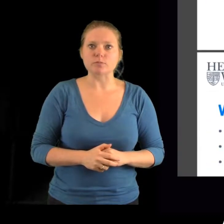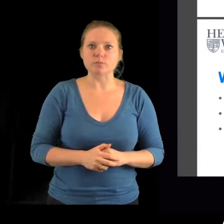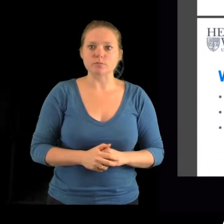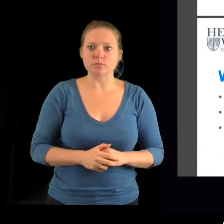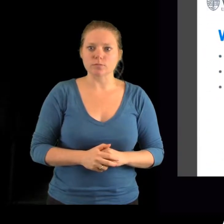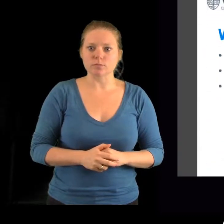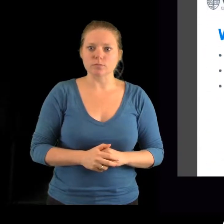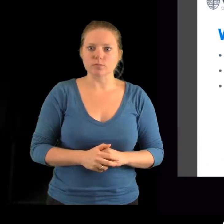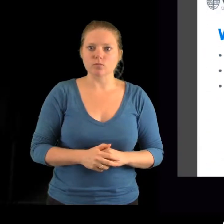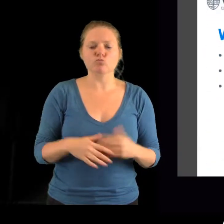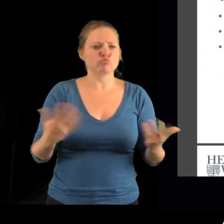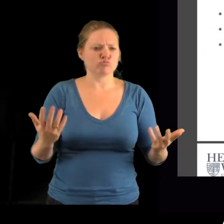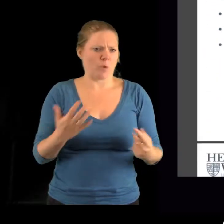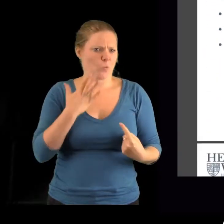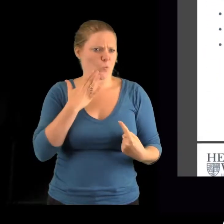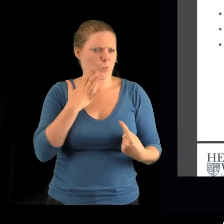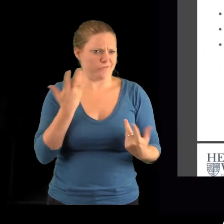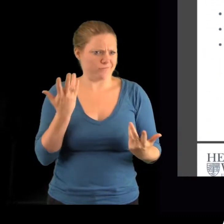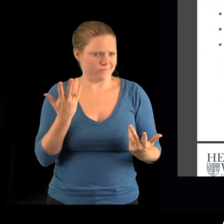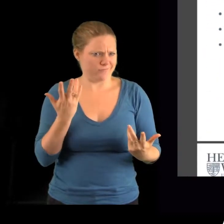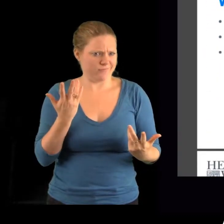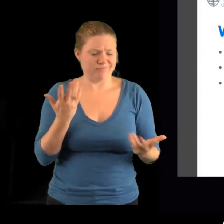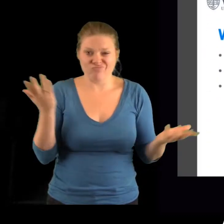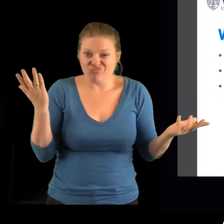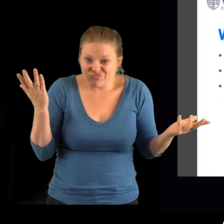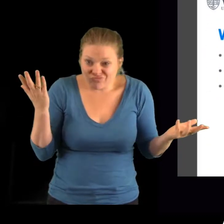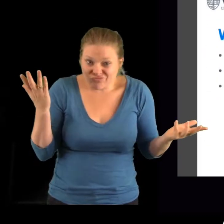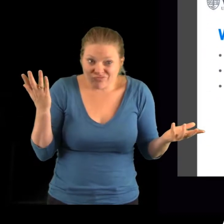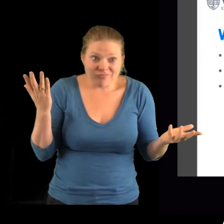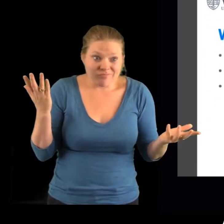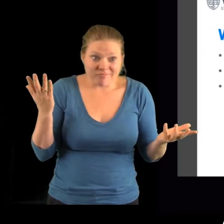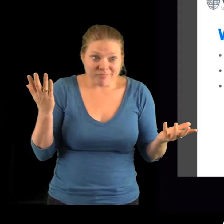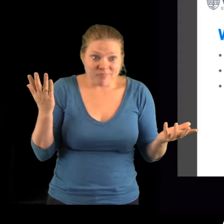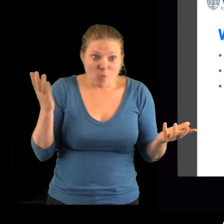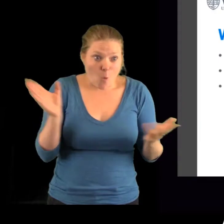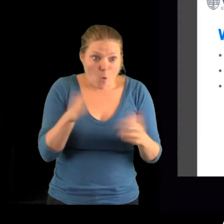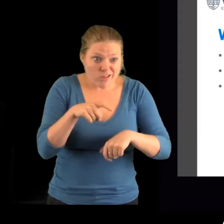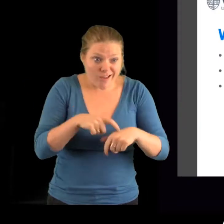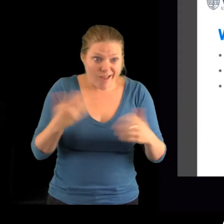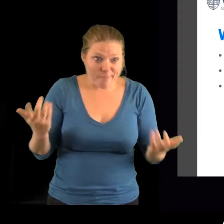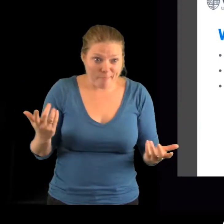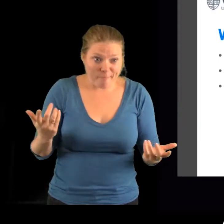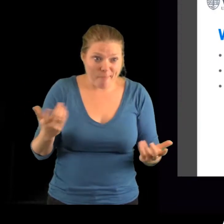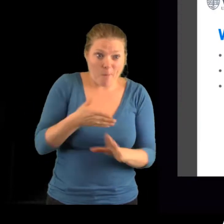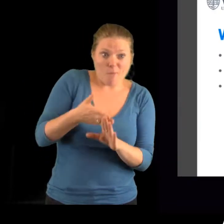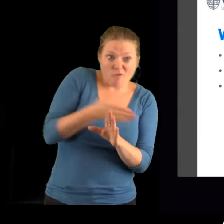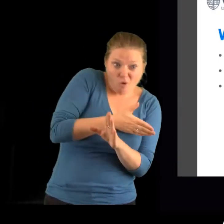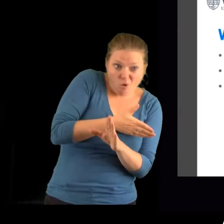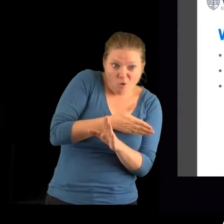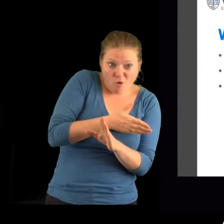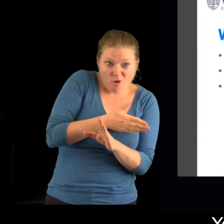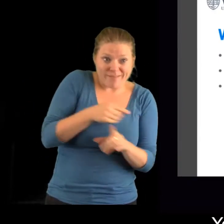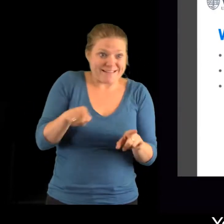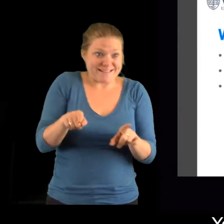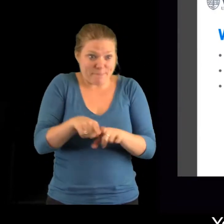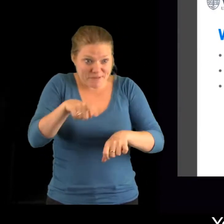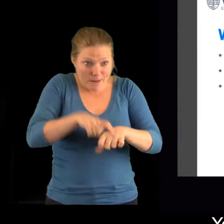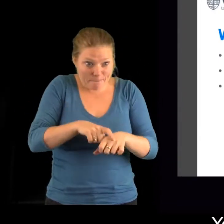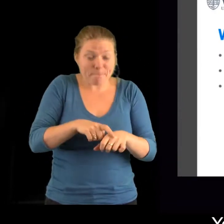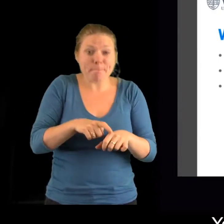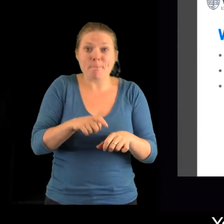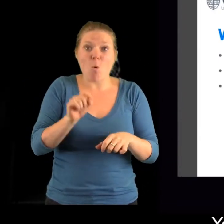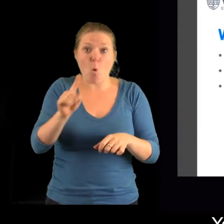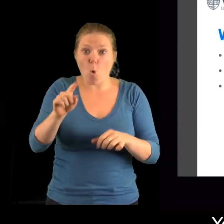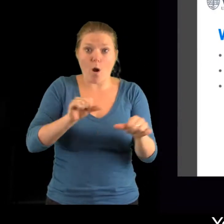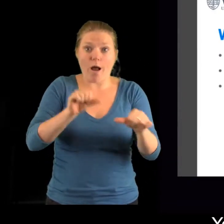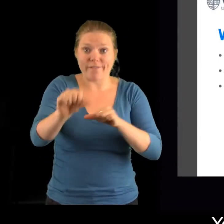All right, so when to reflect, you can reflect before, during, or after an assignment. Okay, you should